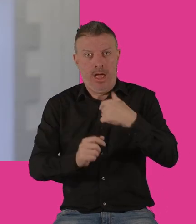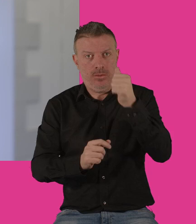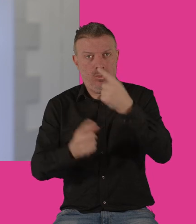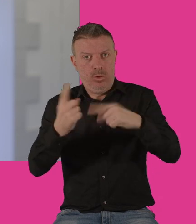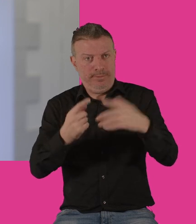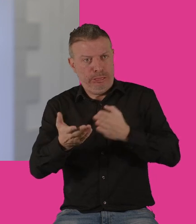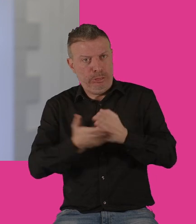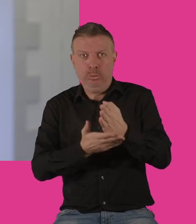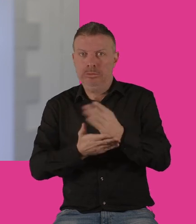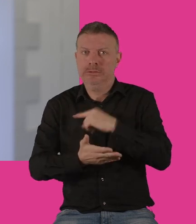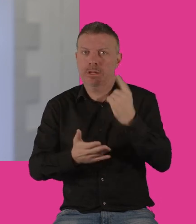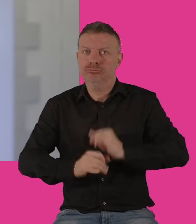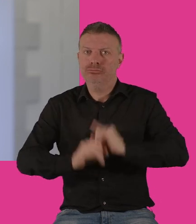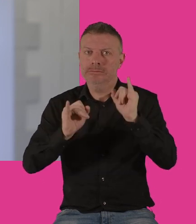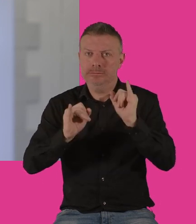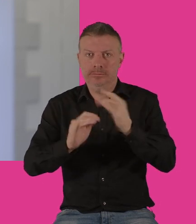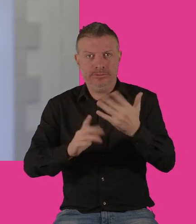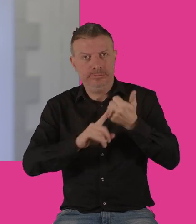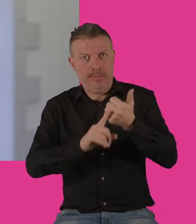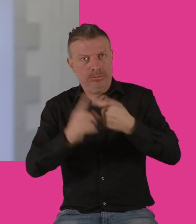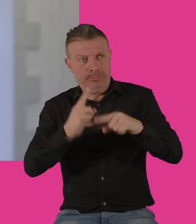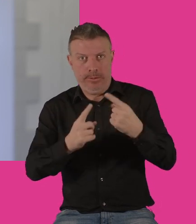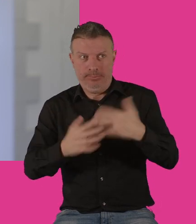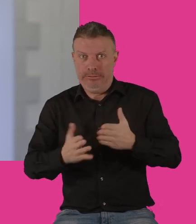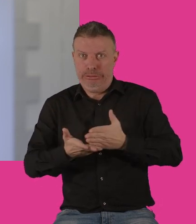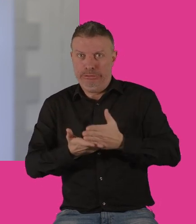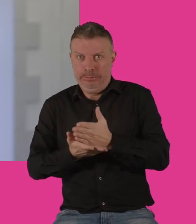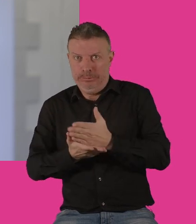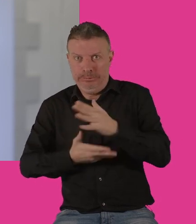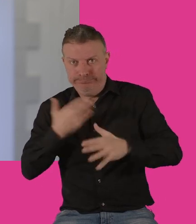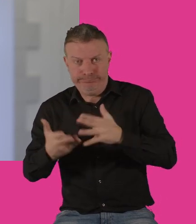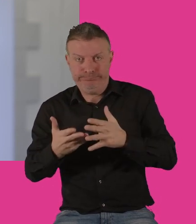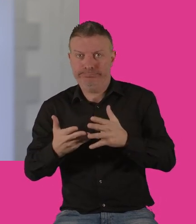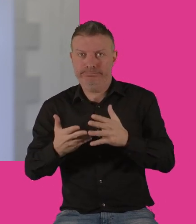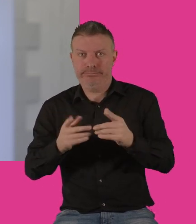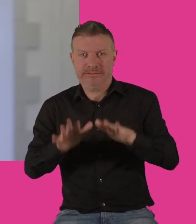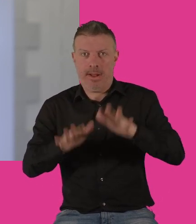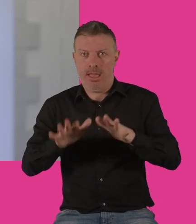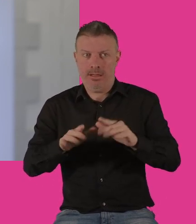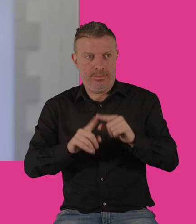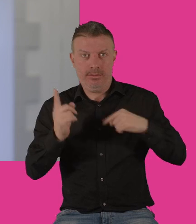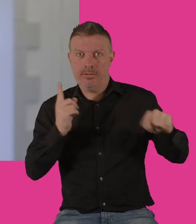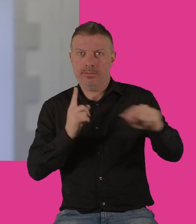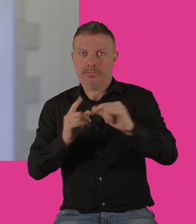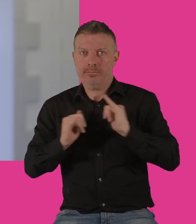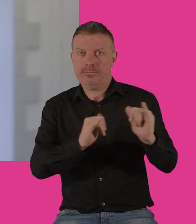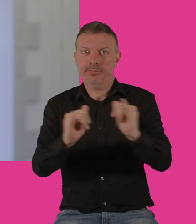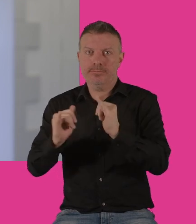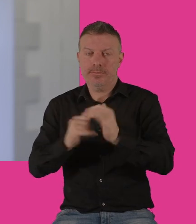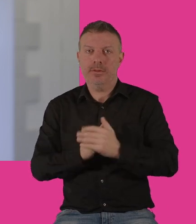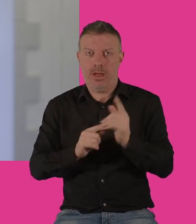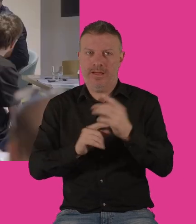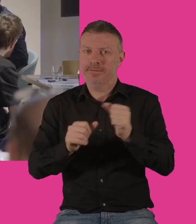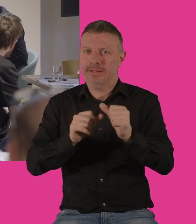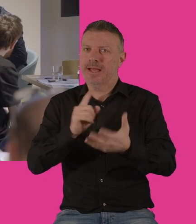those who have been through a suicidal crisis, who are supported by those who have been through something similar on a similar journey, also